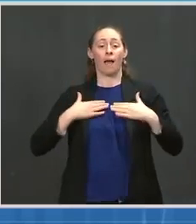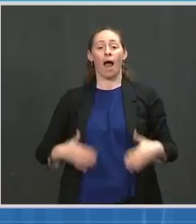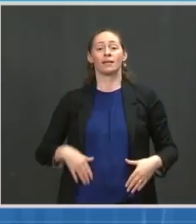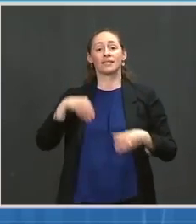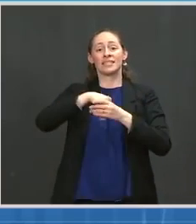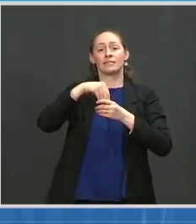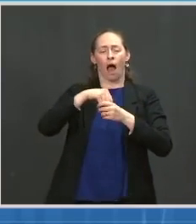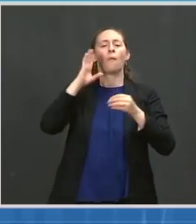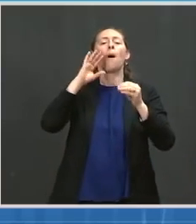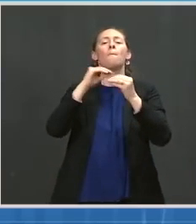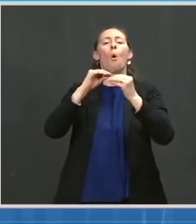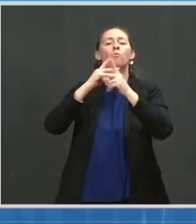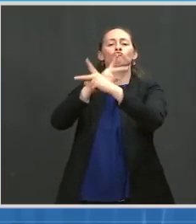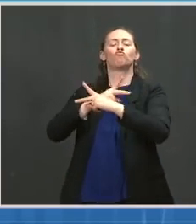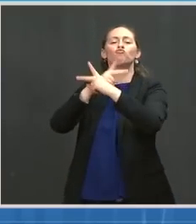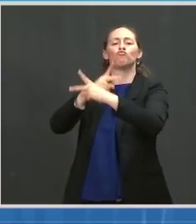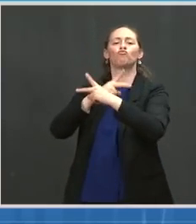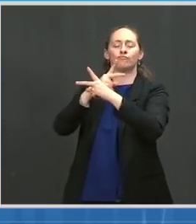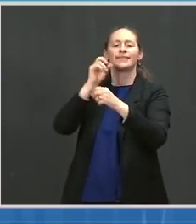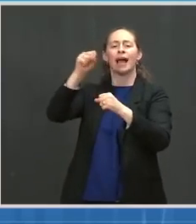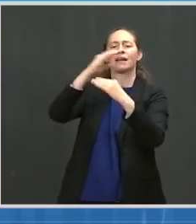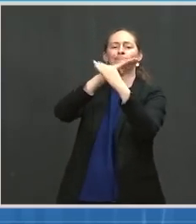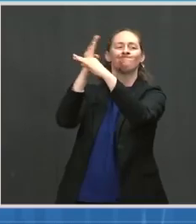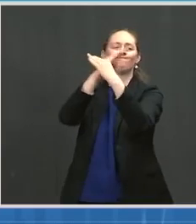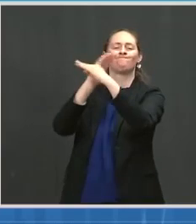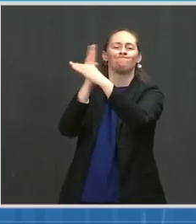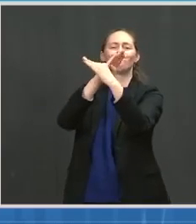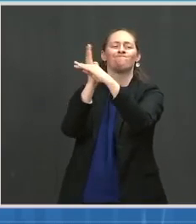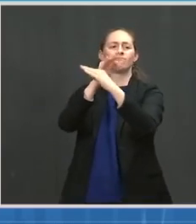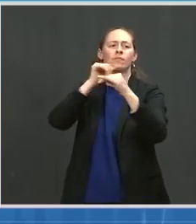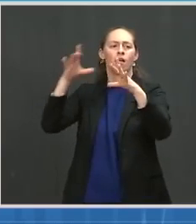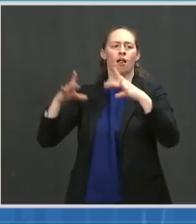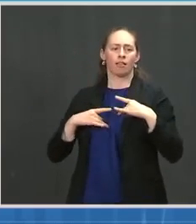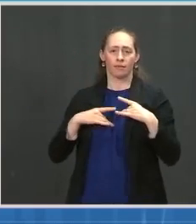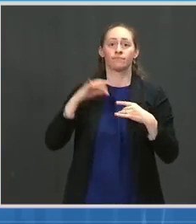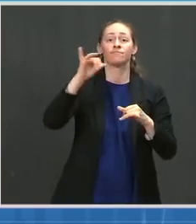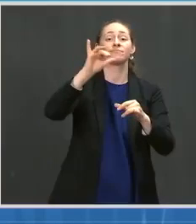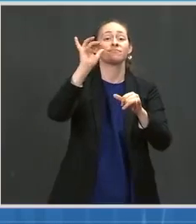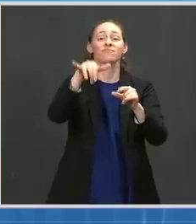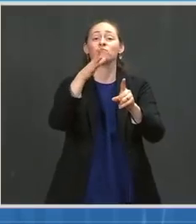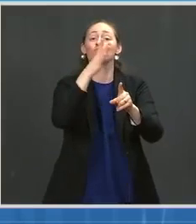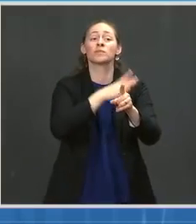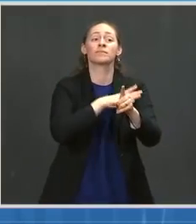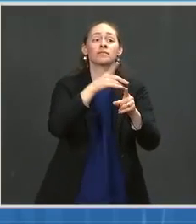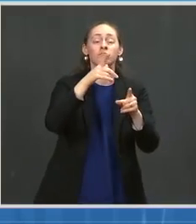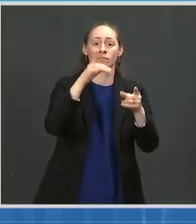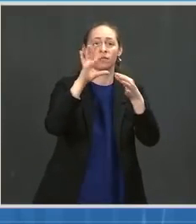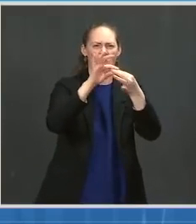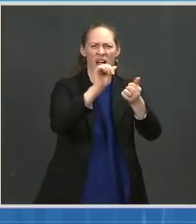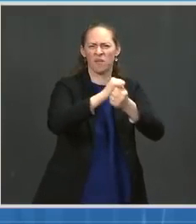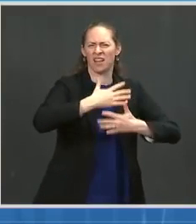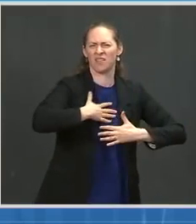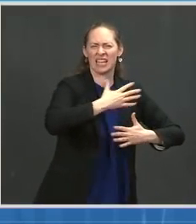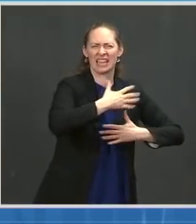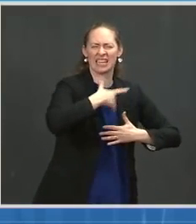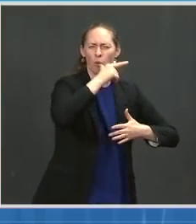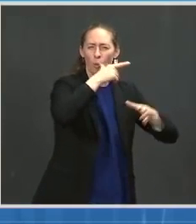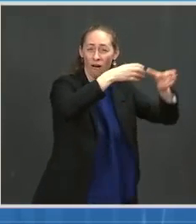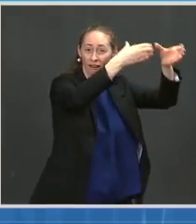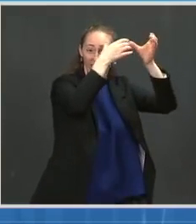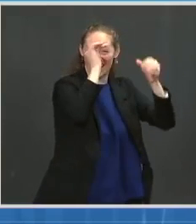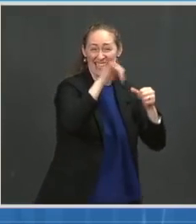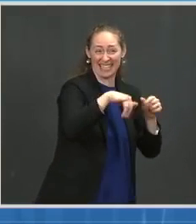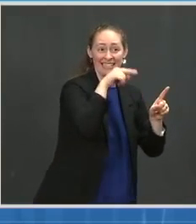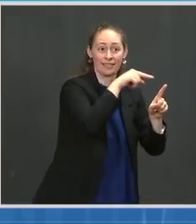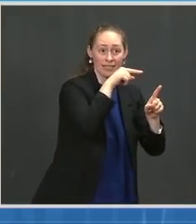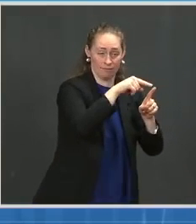When Barney Graham took his interest in respiratory syncytial virus and collaborated in the same